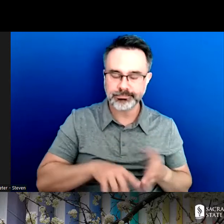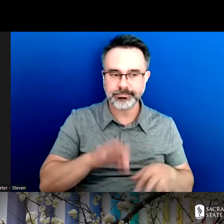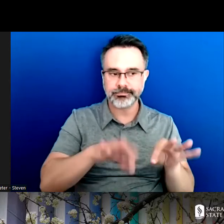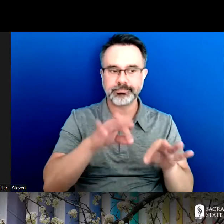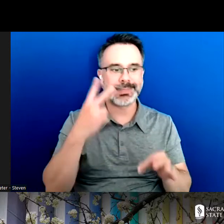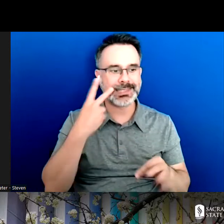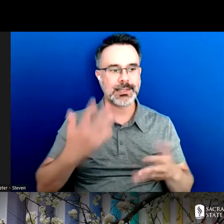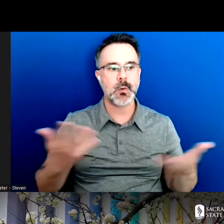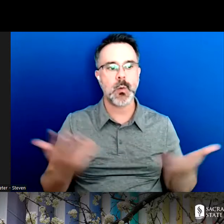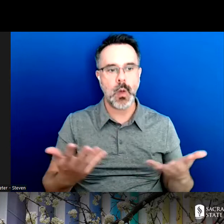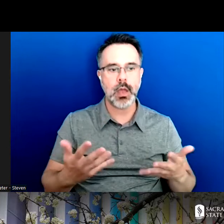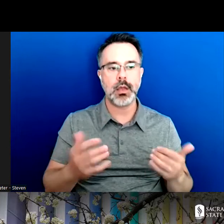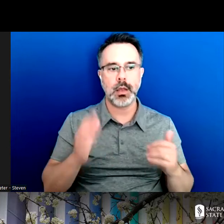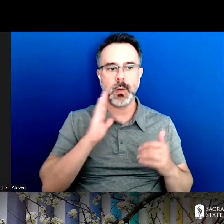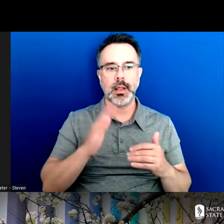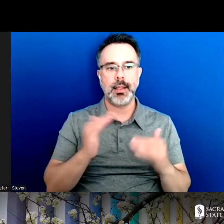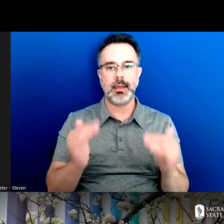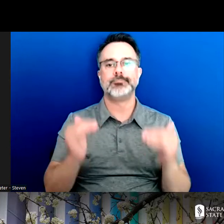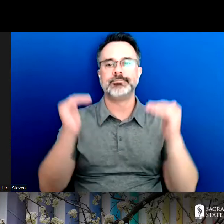towards equitable outcomes.